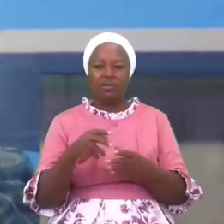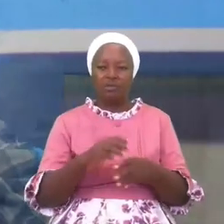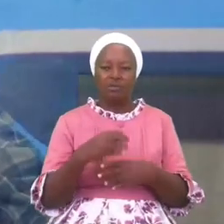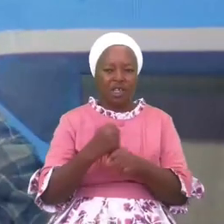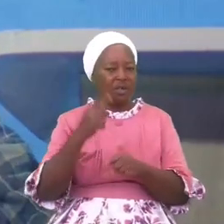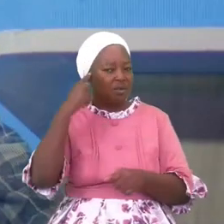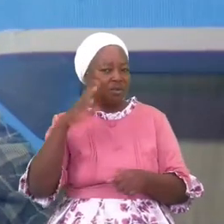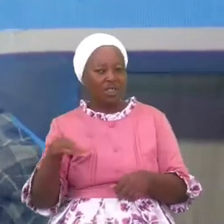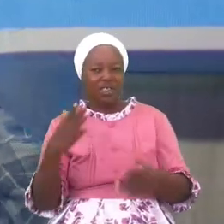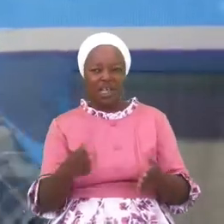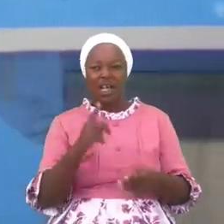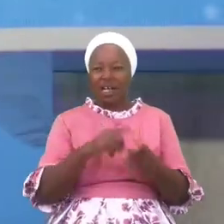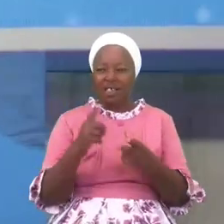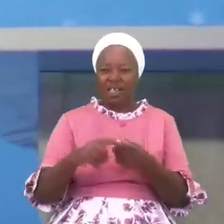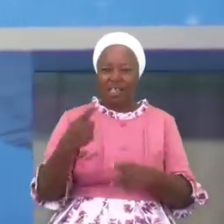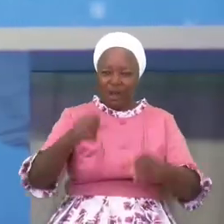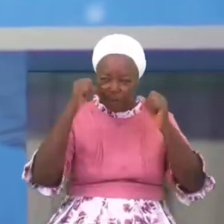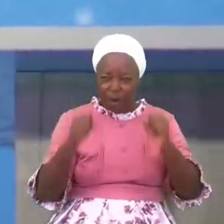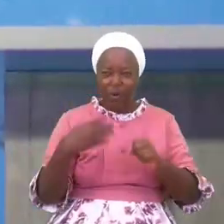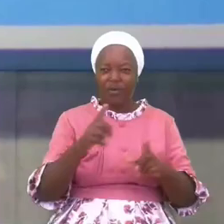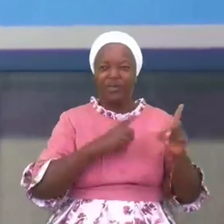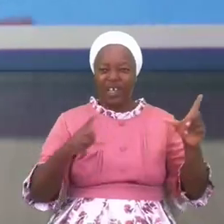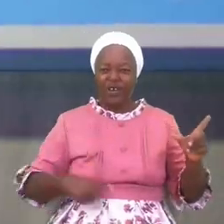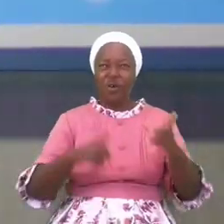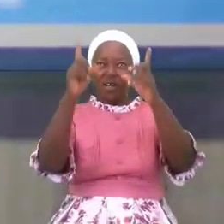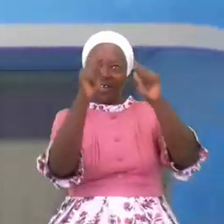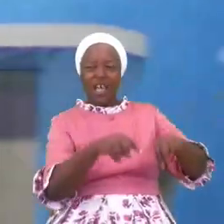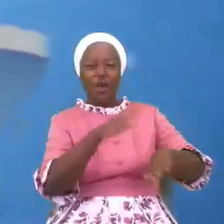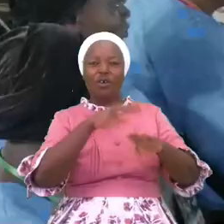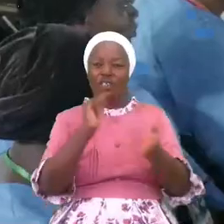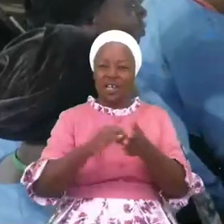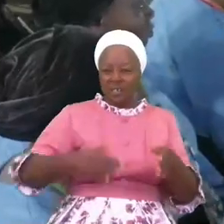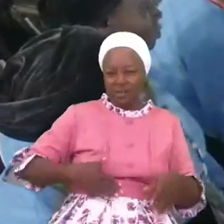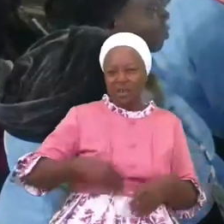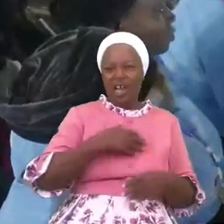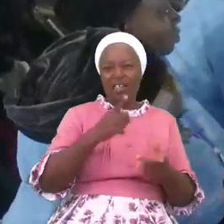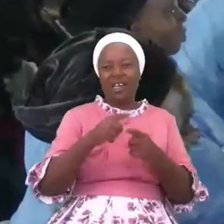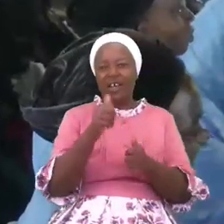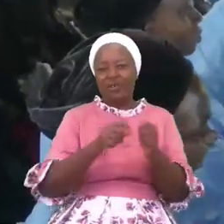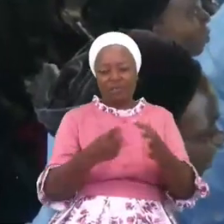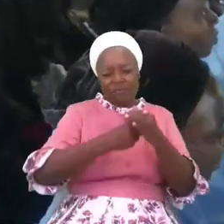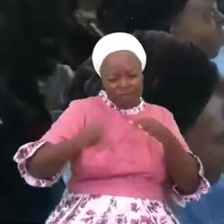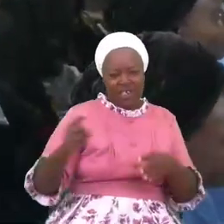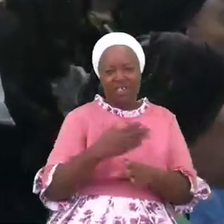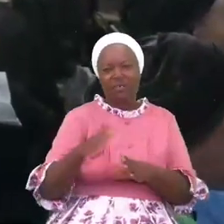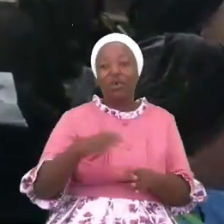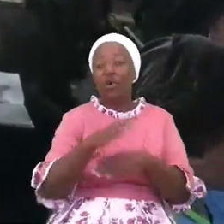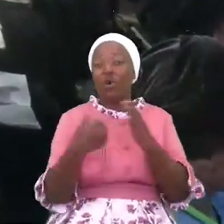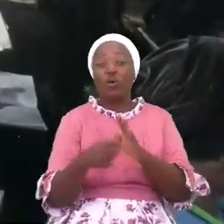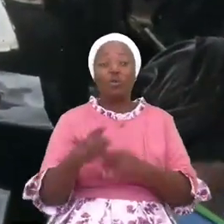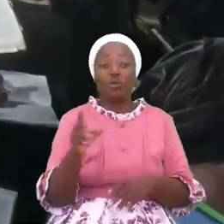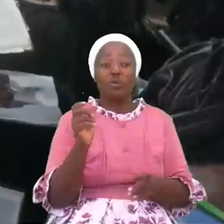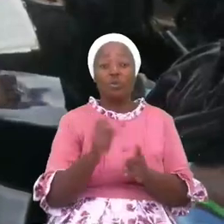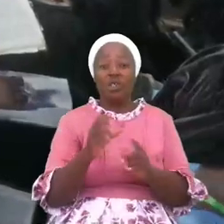Lord came on that tummy, and everything vanished away. All those reports we've heard of the dead being raised,